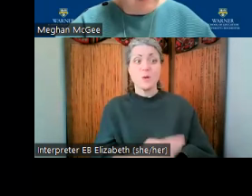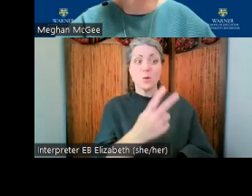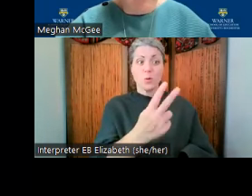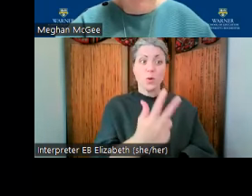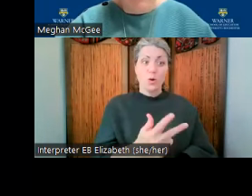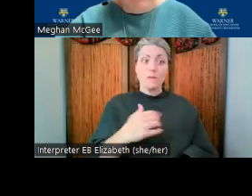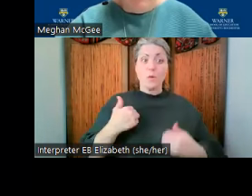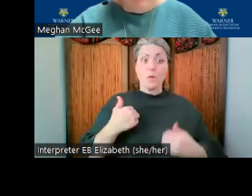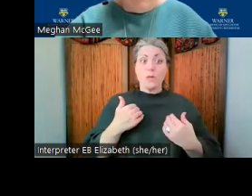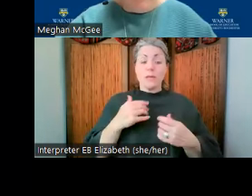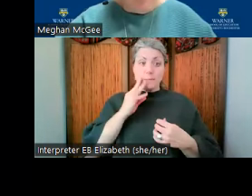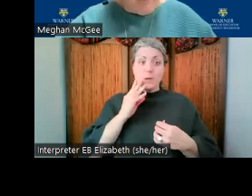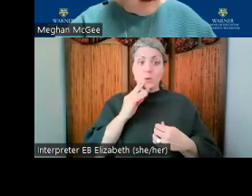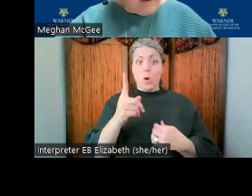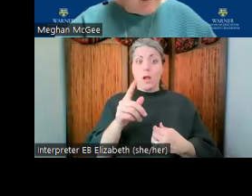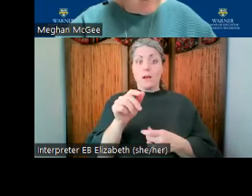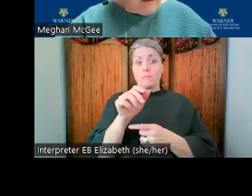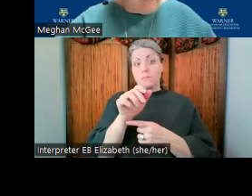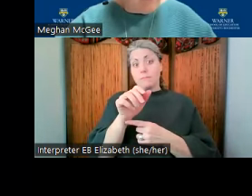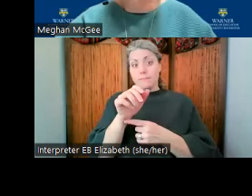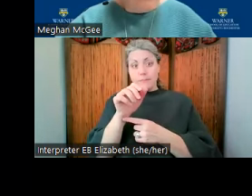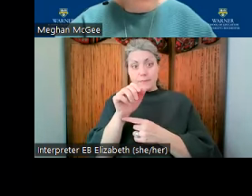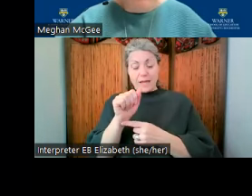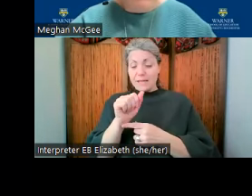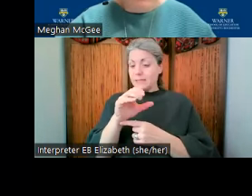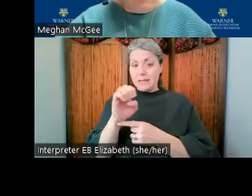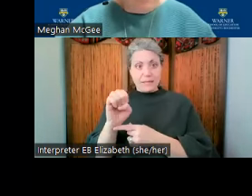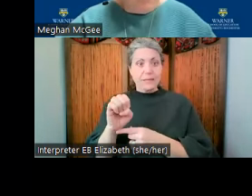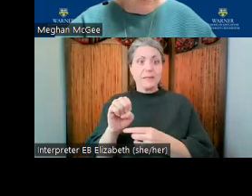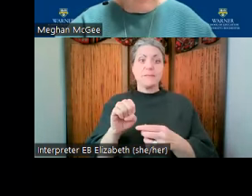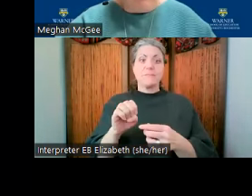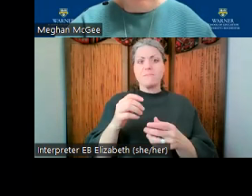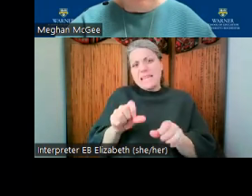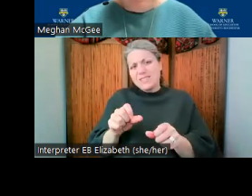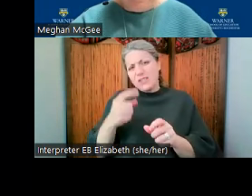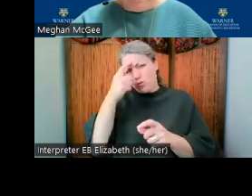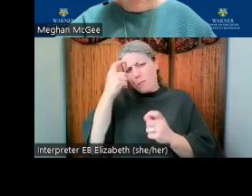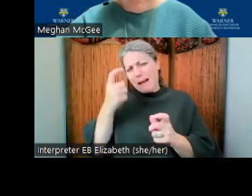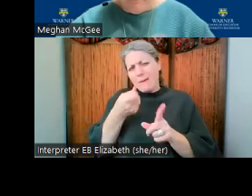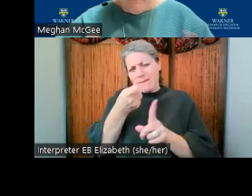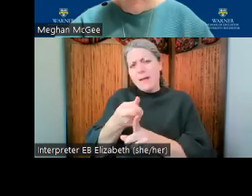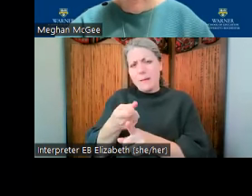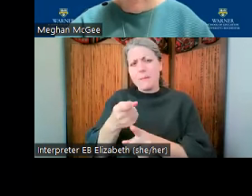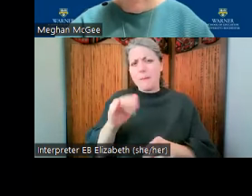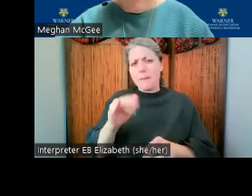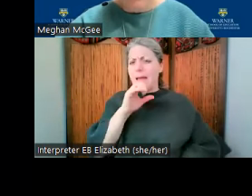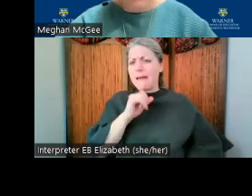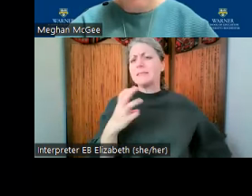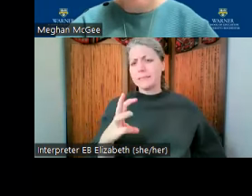16. And that those forms of